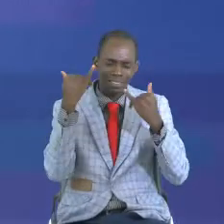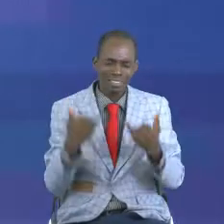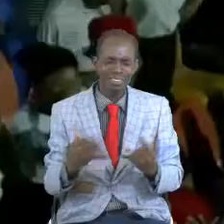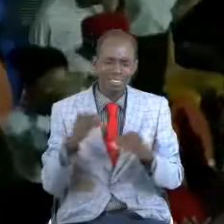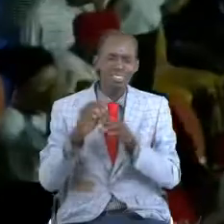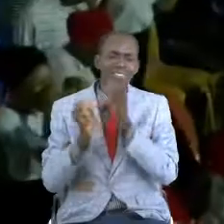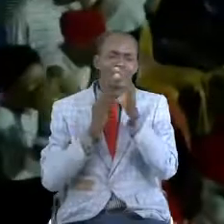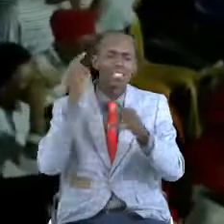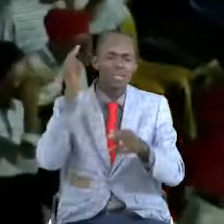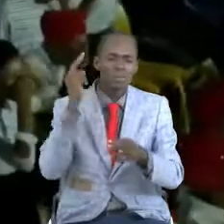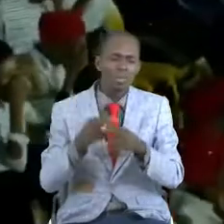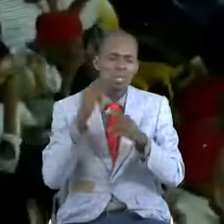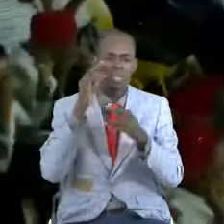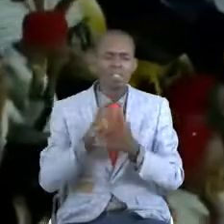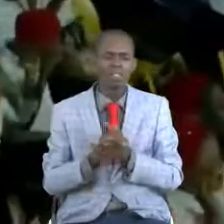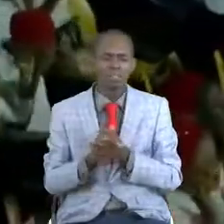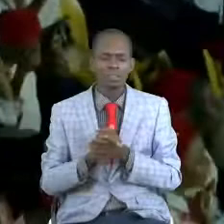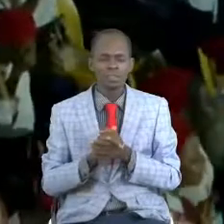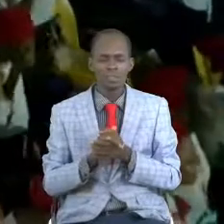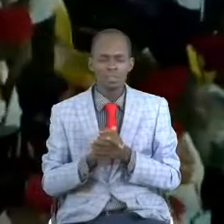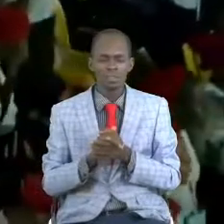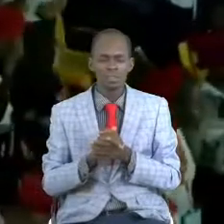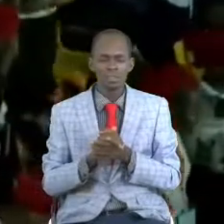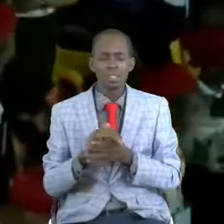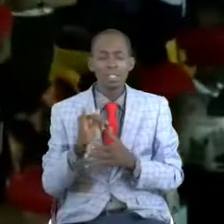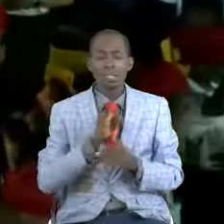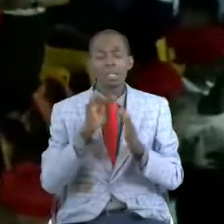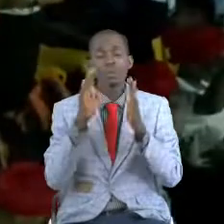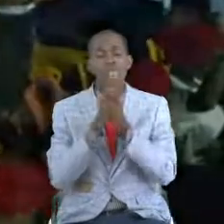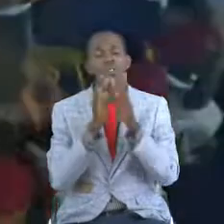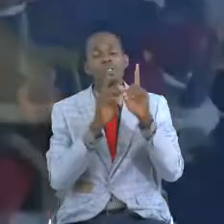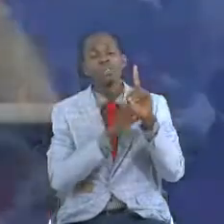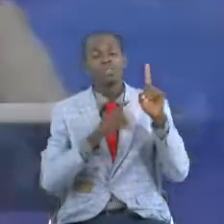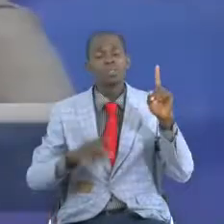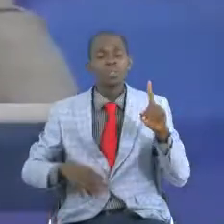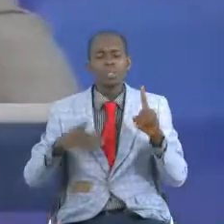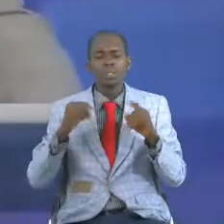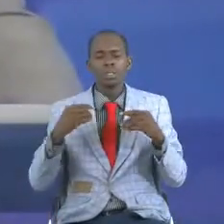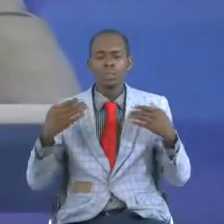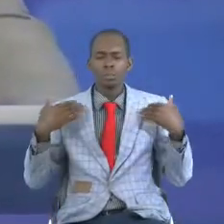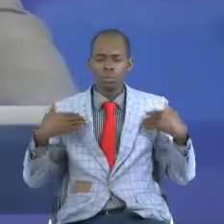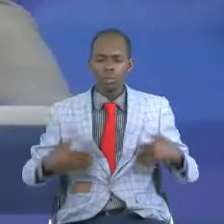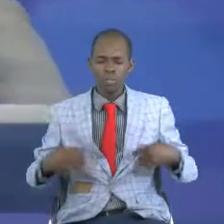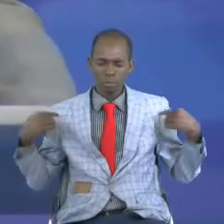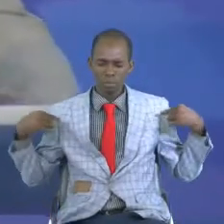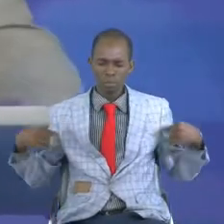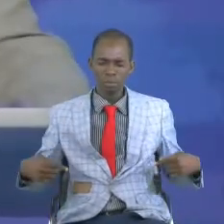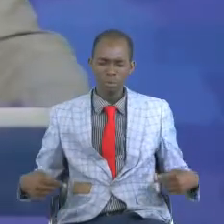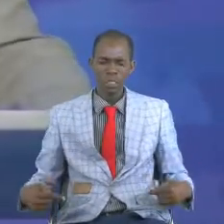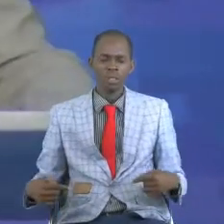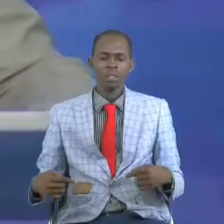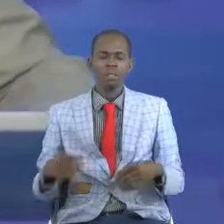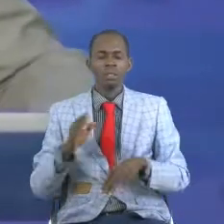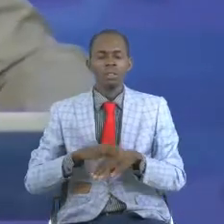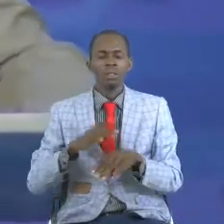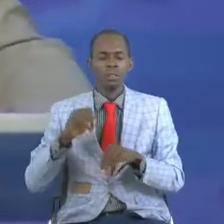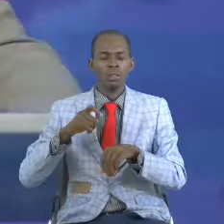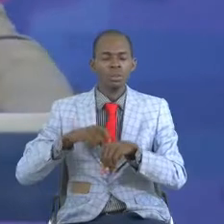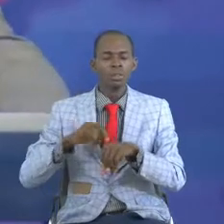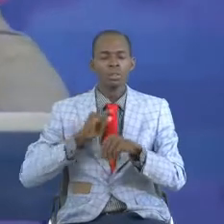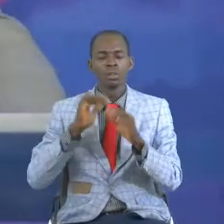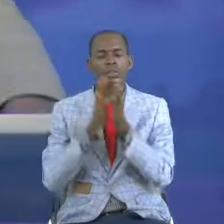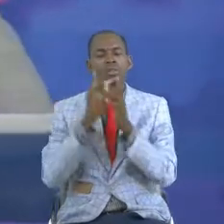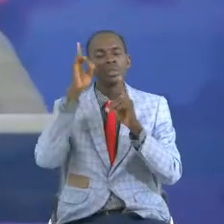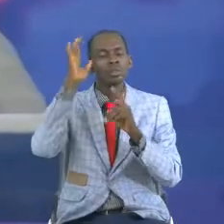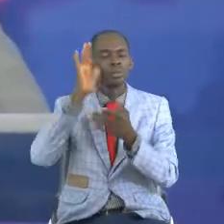Jesus' name. I pray, Lord, the arthritis and the pain of arthritis, I pray you clear everything